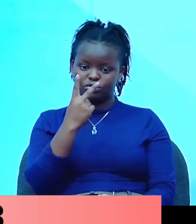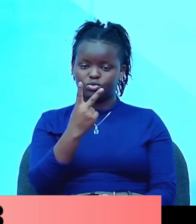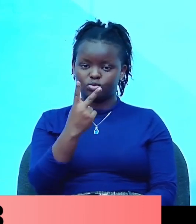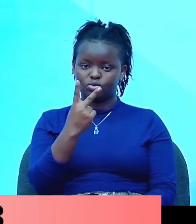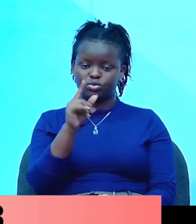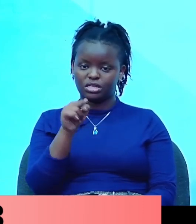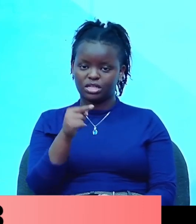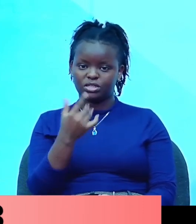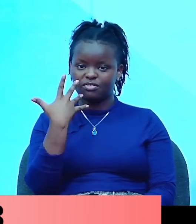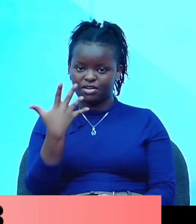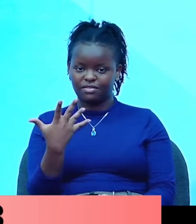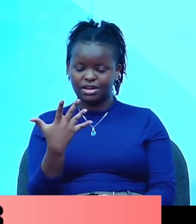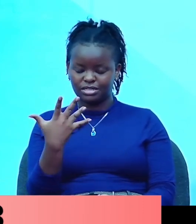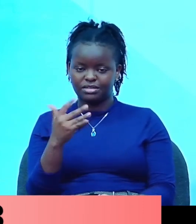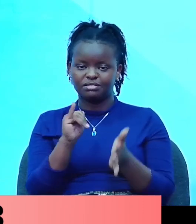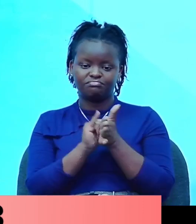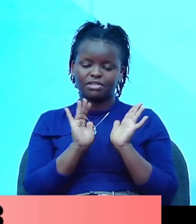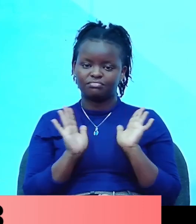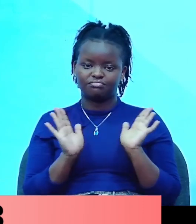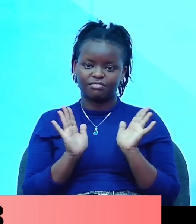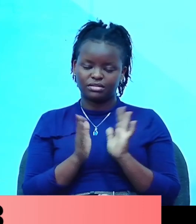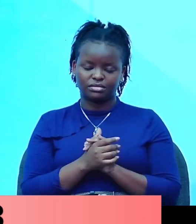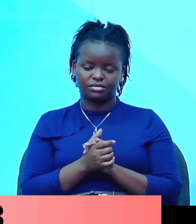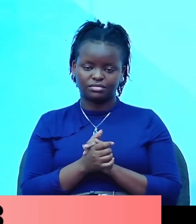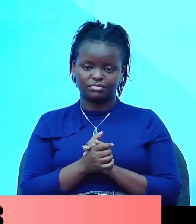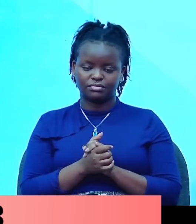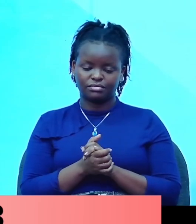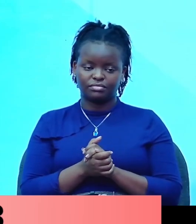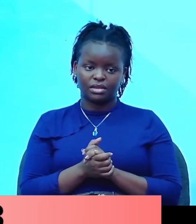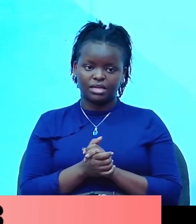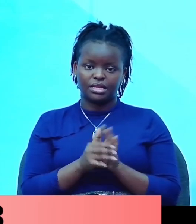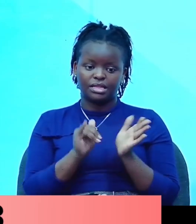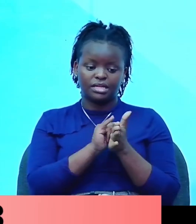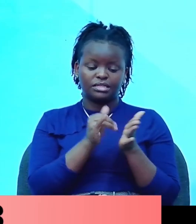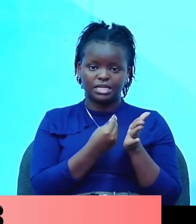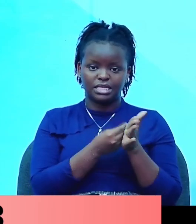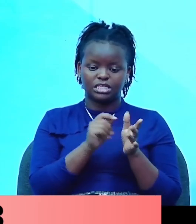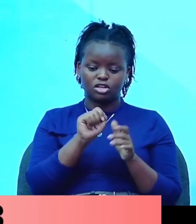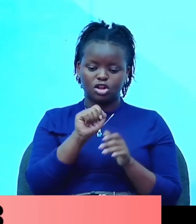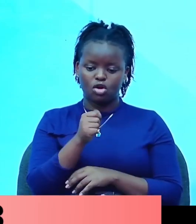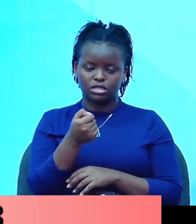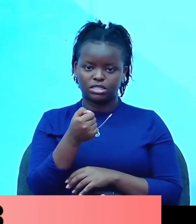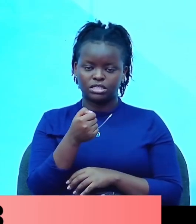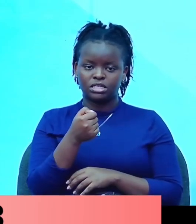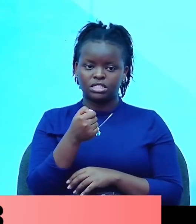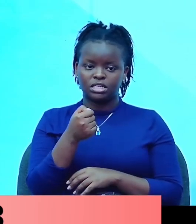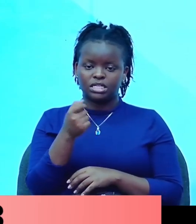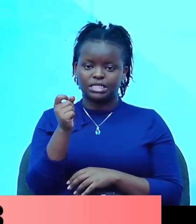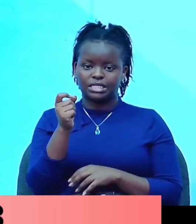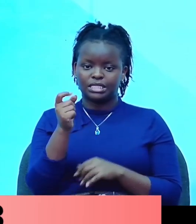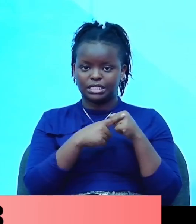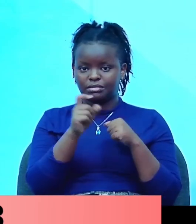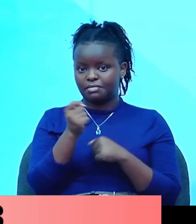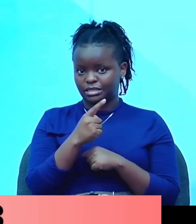At least that you'll be eligible to participate. Okay. That money is locked for around a minimum period of 6 months. Right. At that